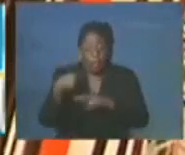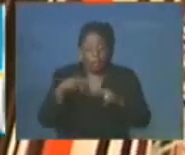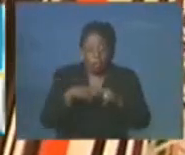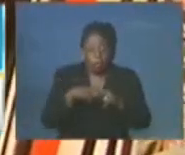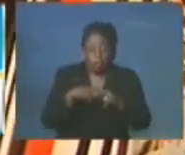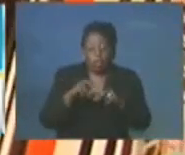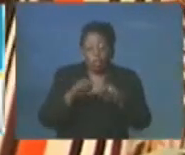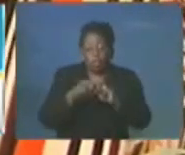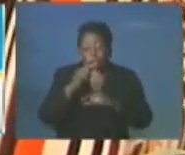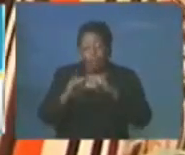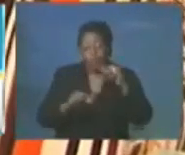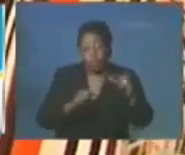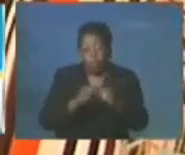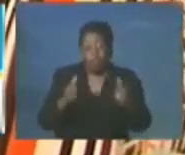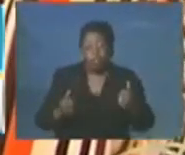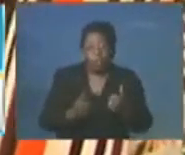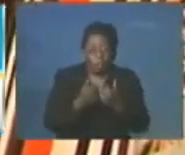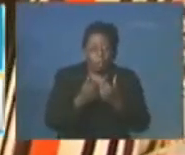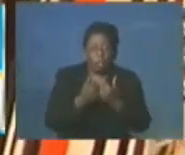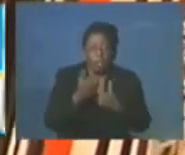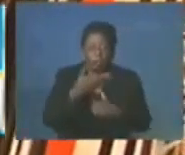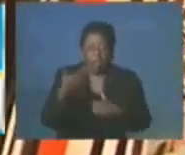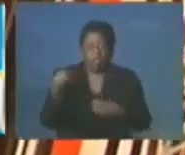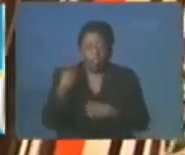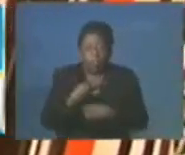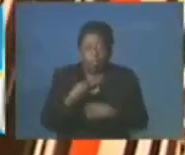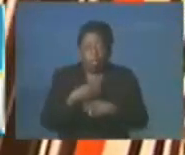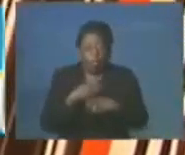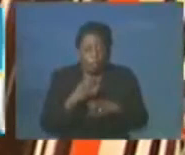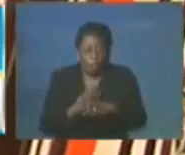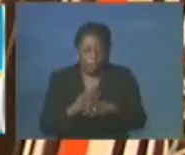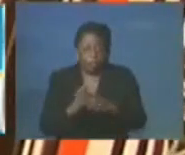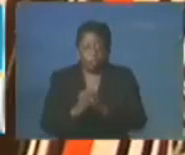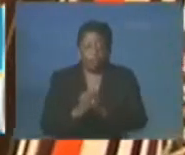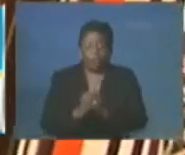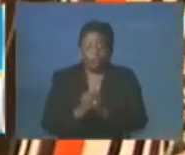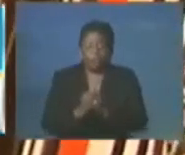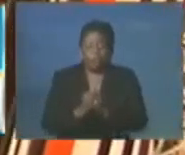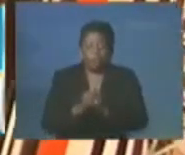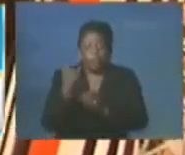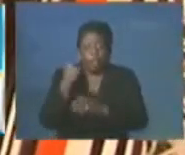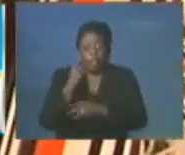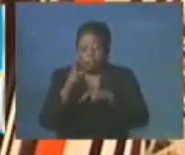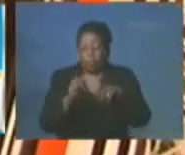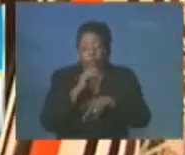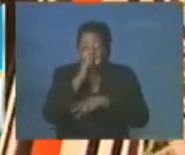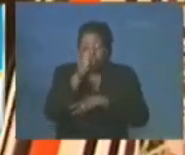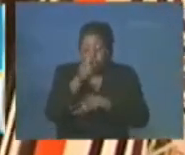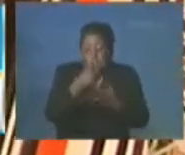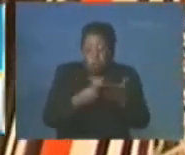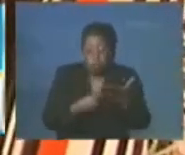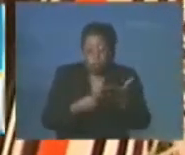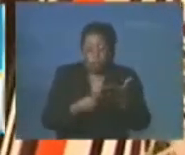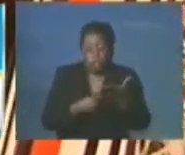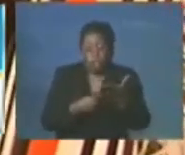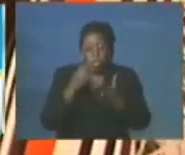global challenges that affect the cost of the goods we produce. In addition, global uncertainty. If people are uncertain about what the future holds in their own country,